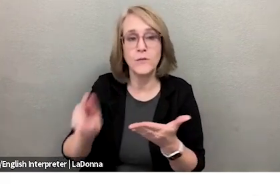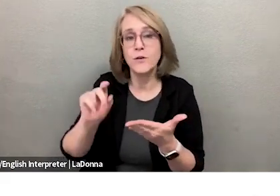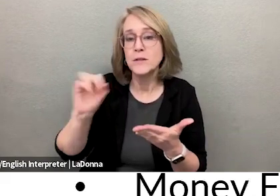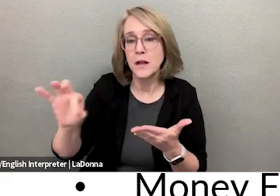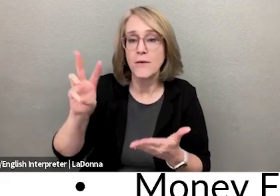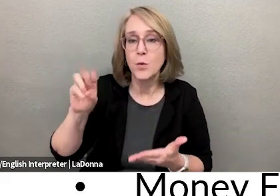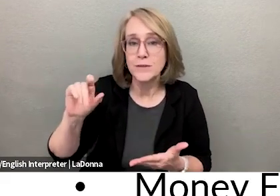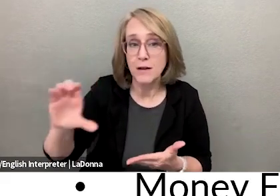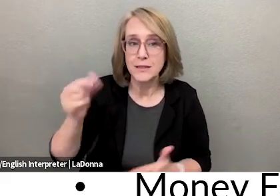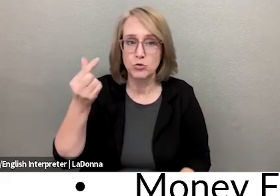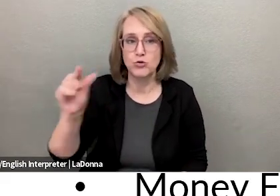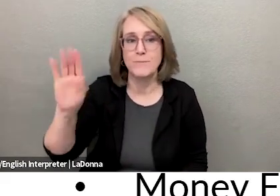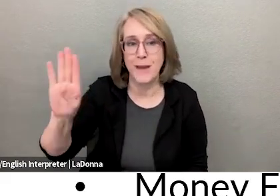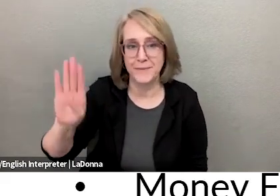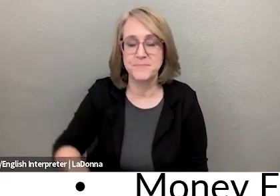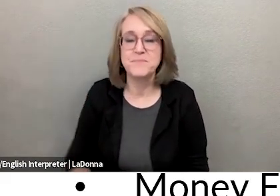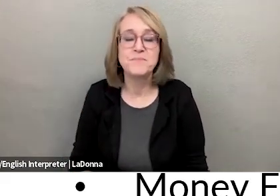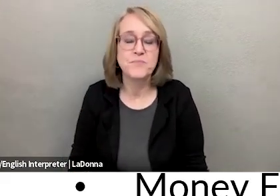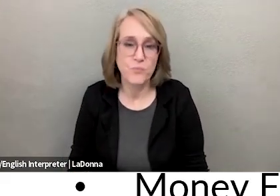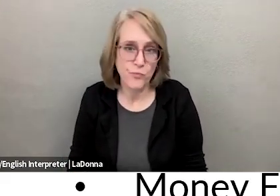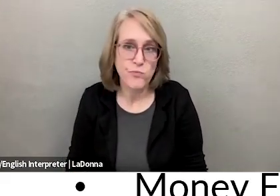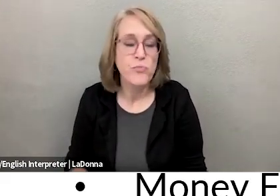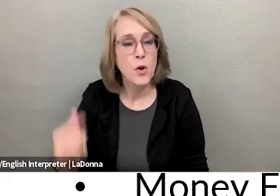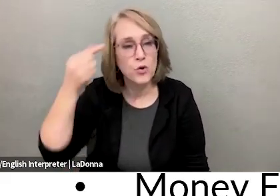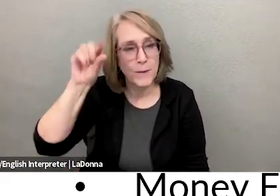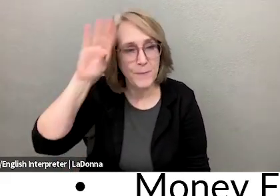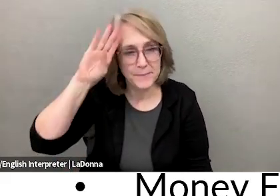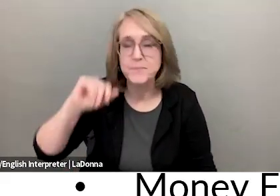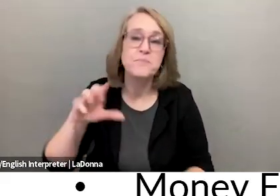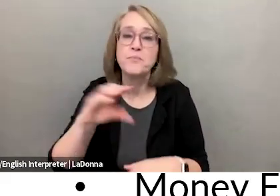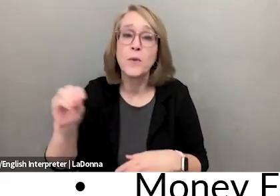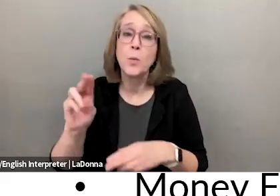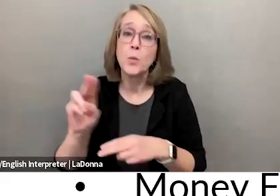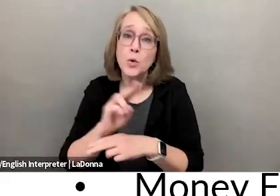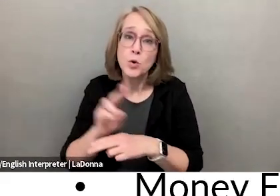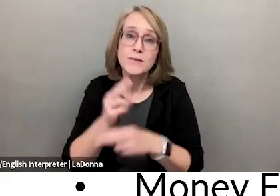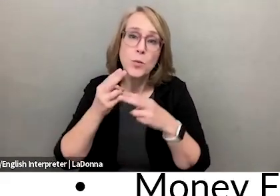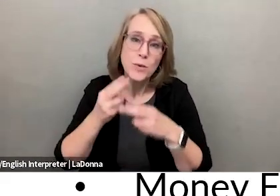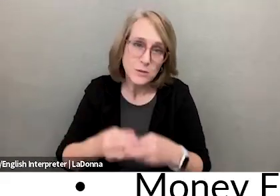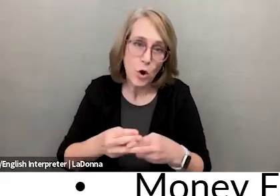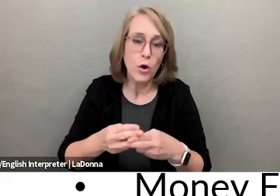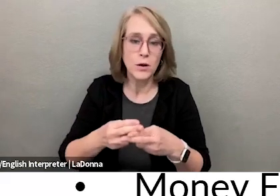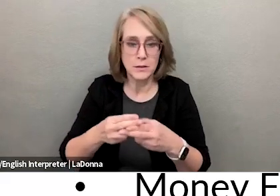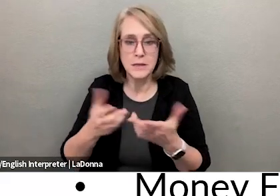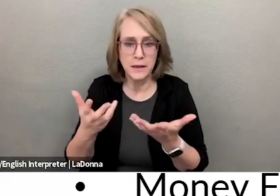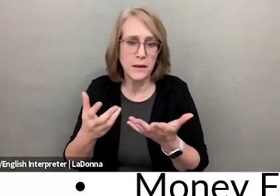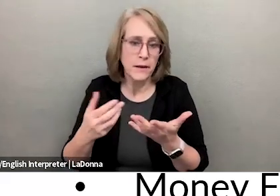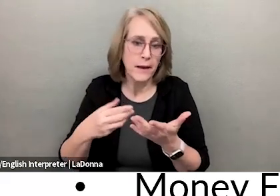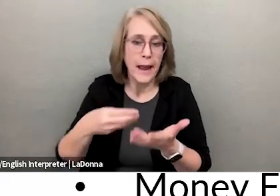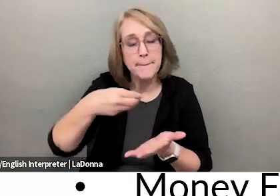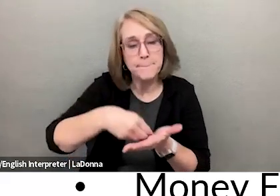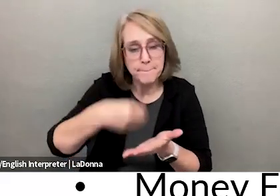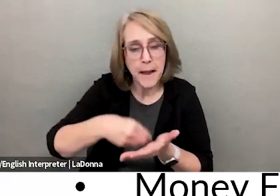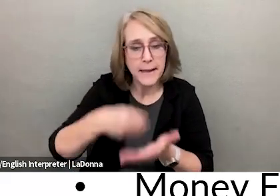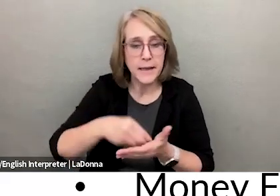please. So we're using Money Follows the Person supplement capacity building funds for